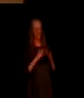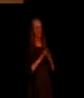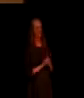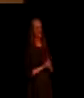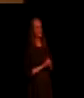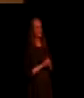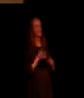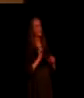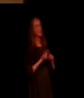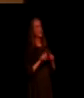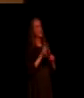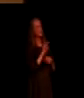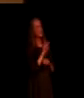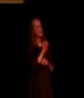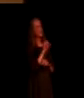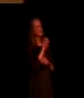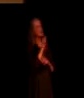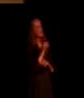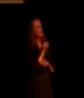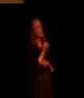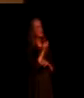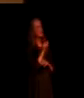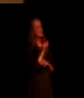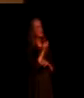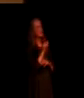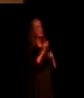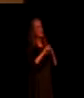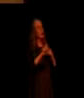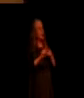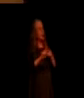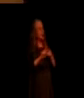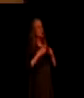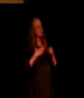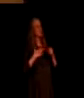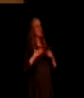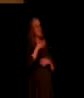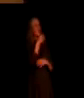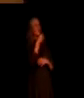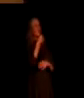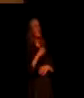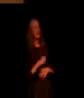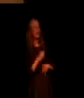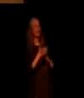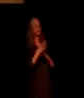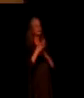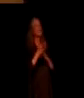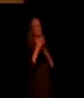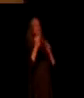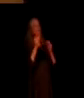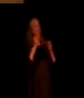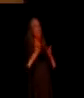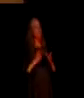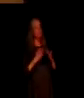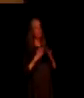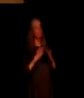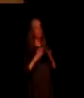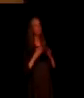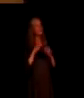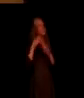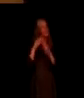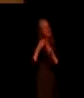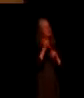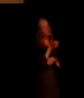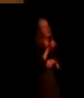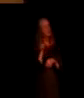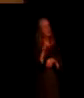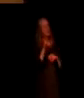they did do, to my eternal good fortune, is call my old major professor. And he was a pure tree physiologist, and